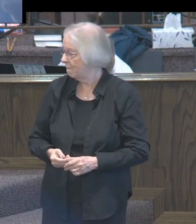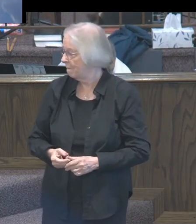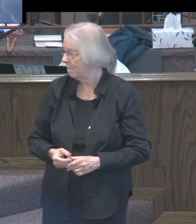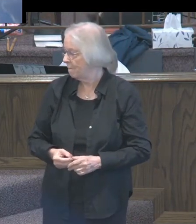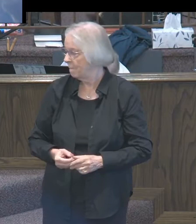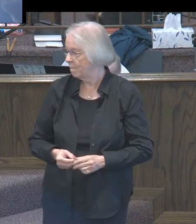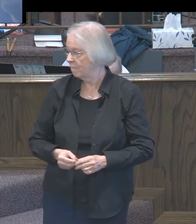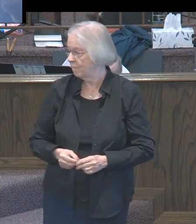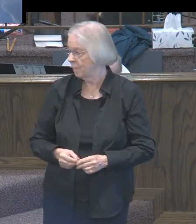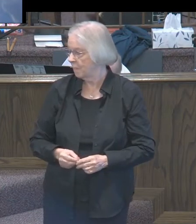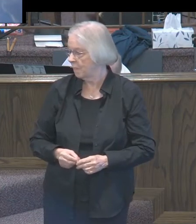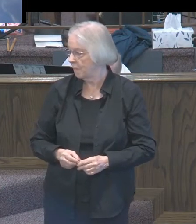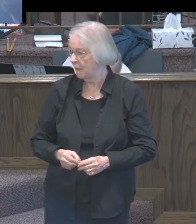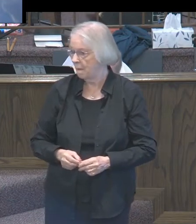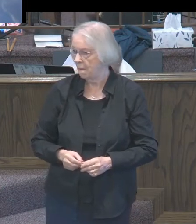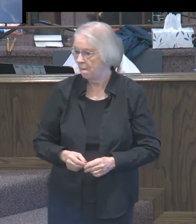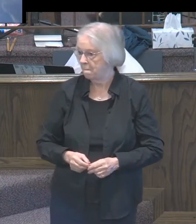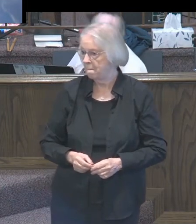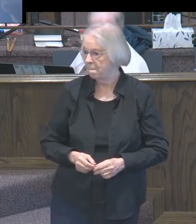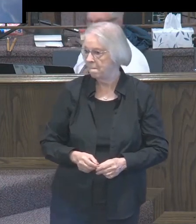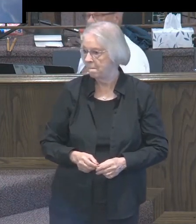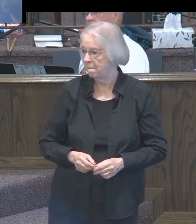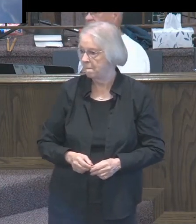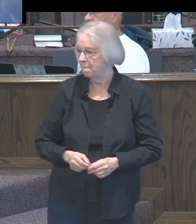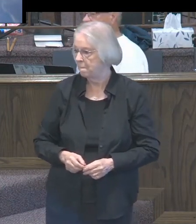about each one of these two